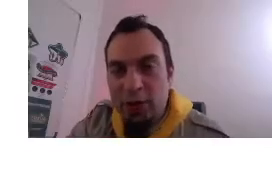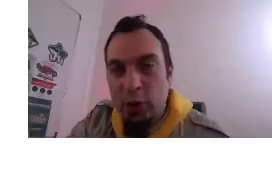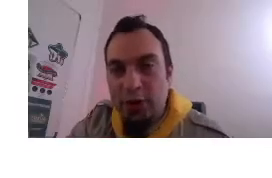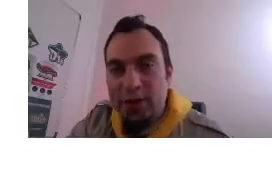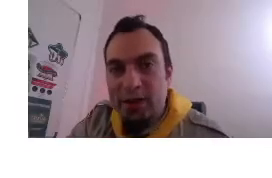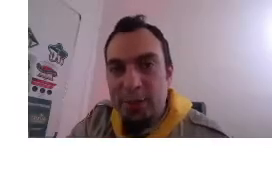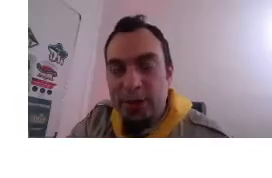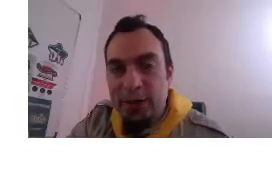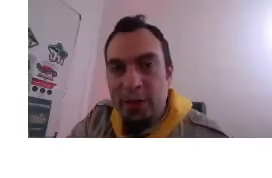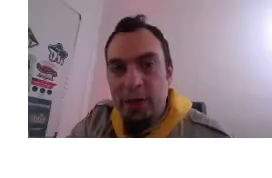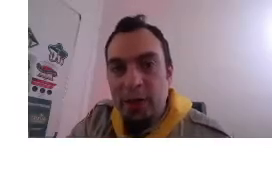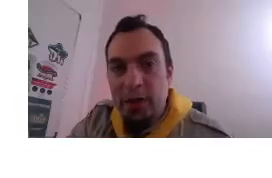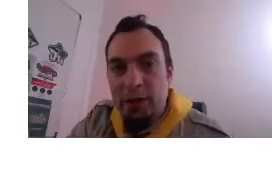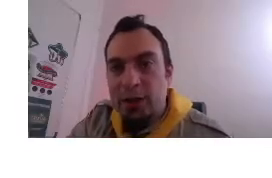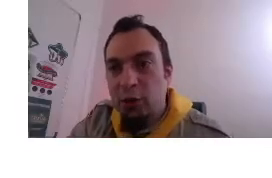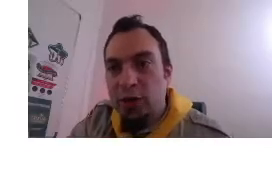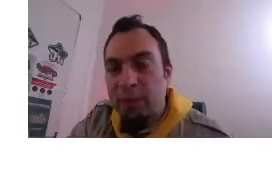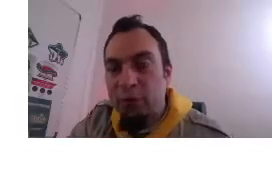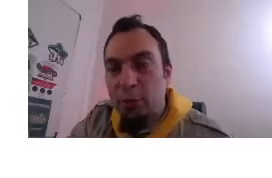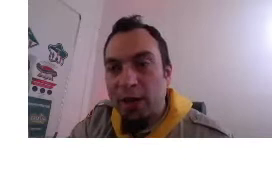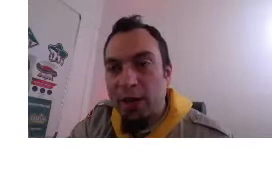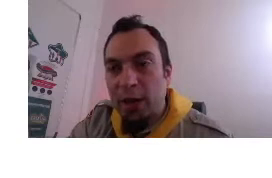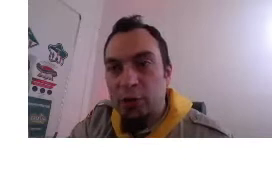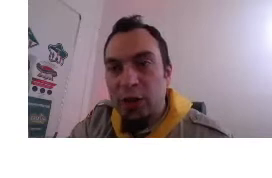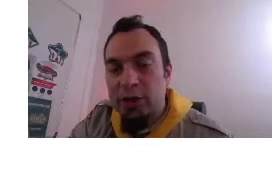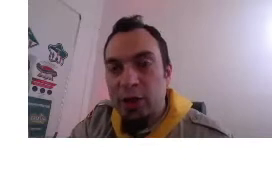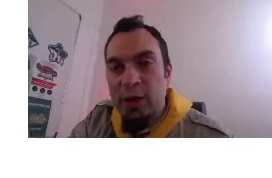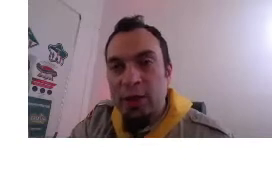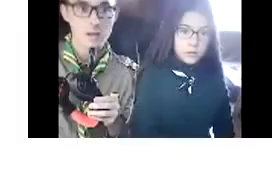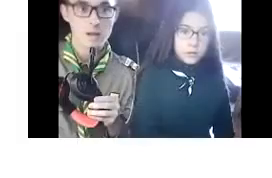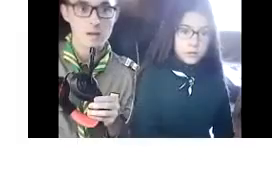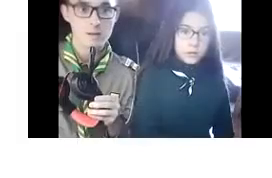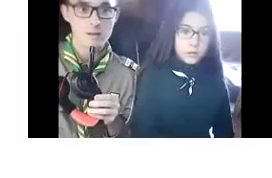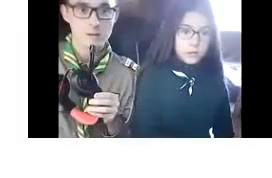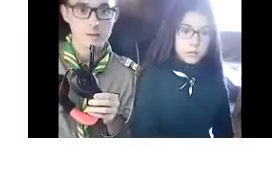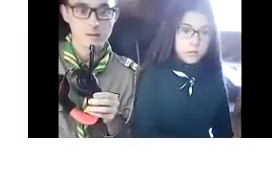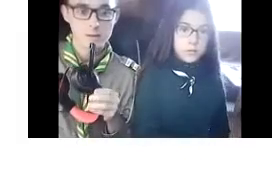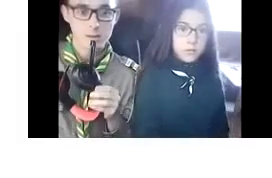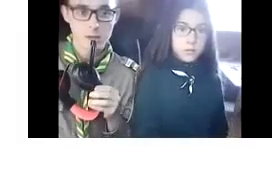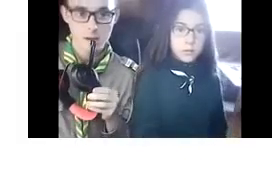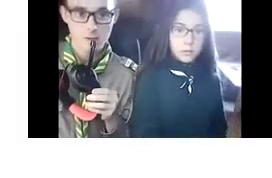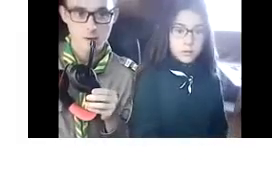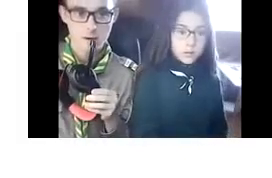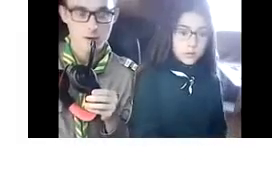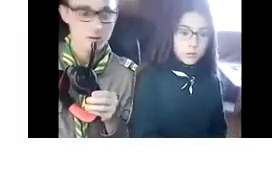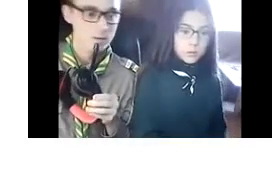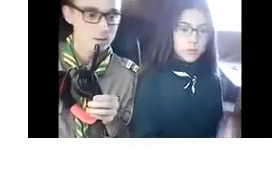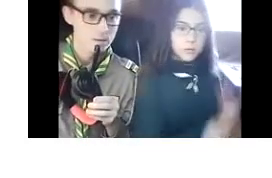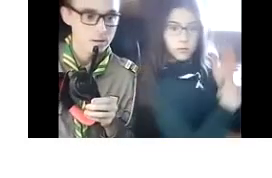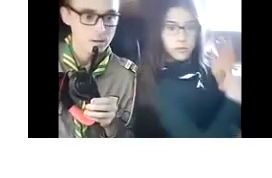I'm right, when they start speaking, the screen will come automatically up. So let's say... All right. David, yeah, we are